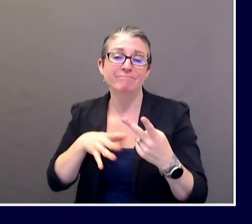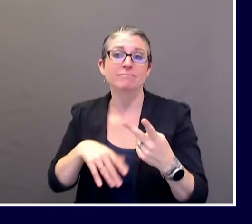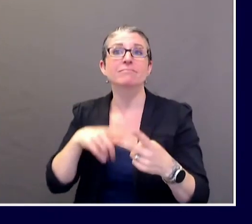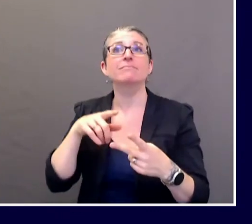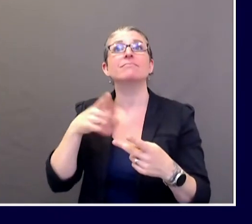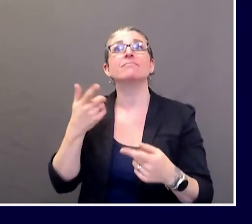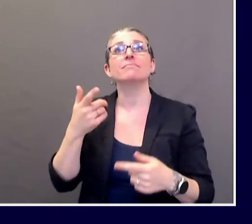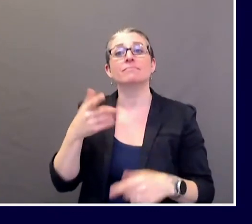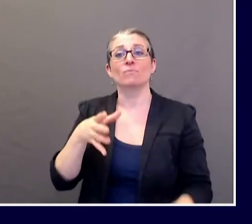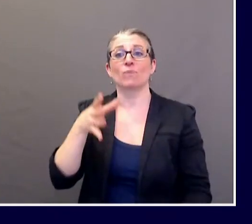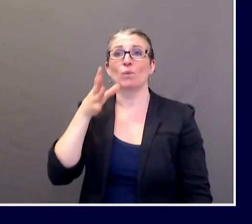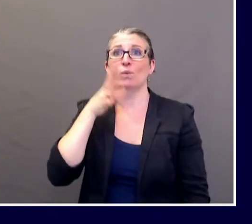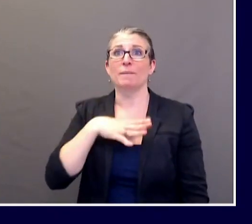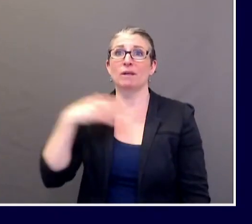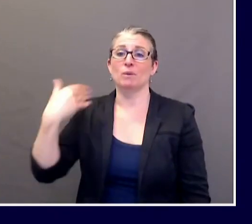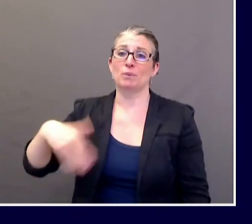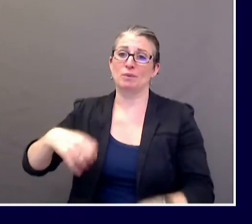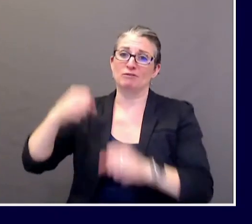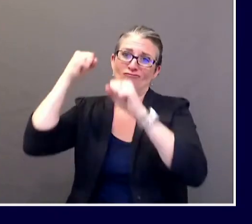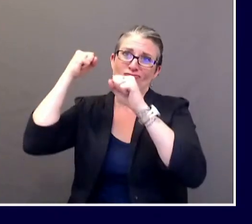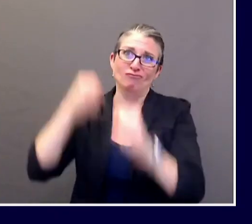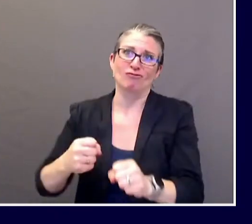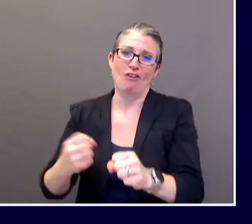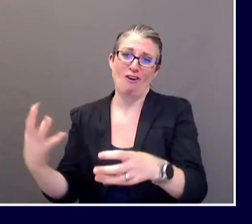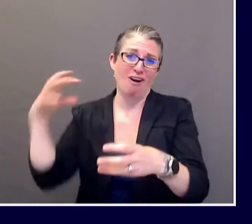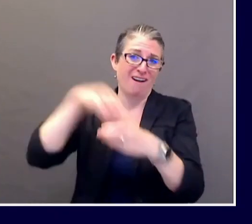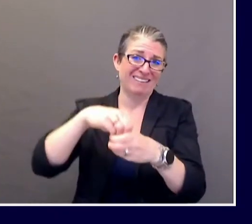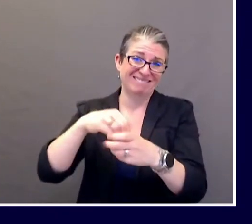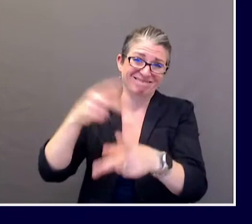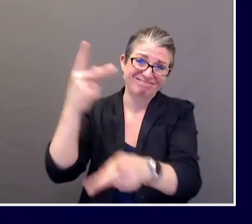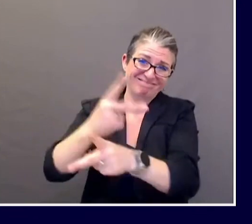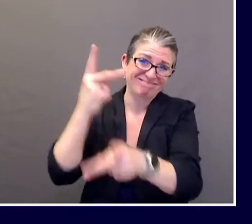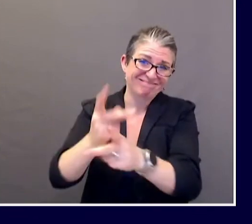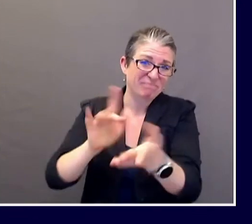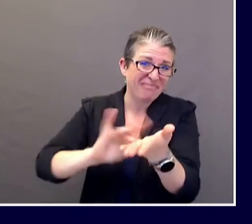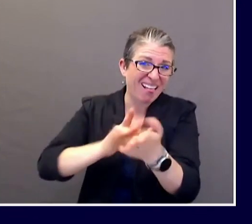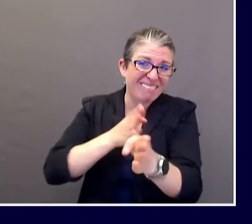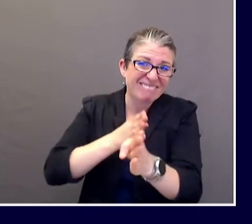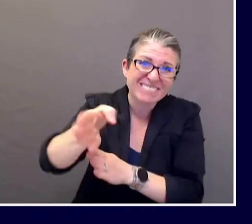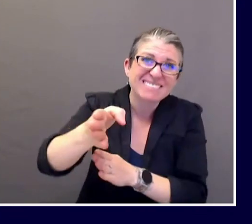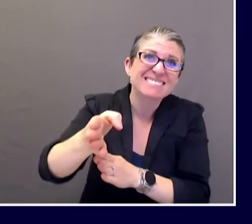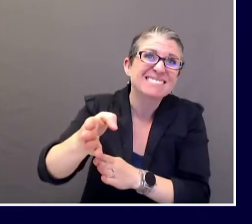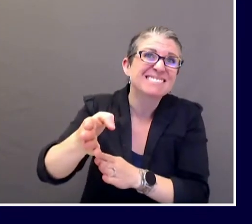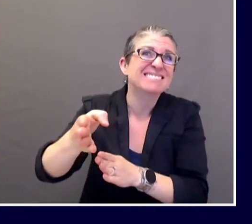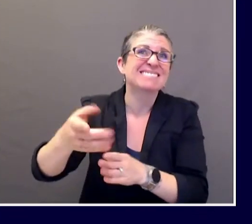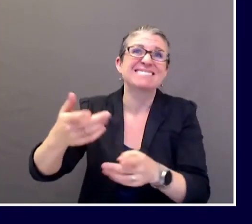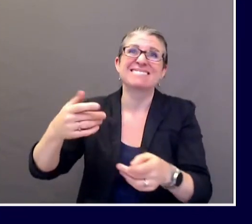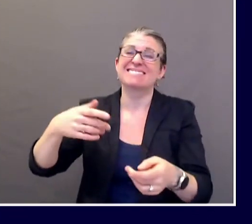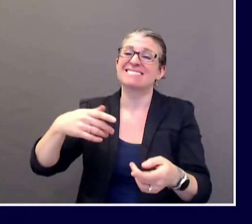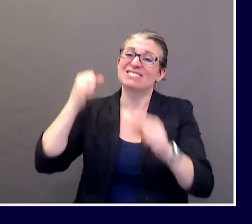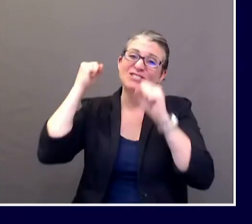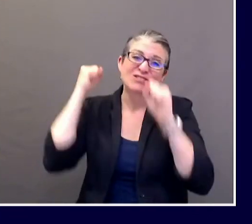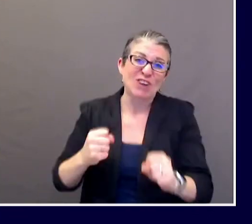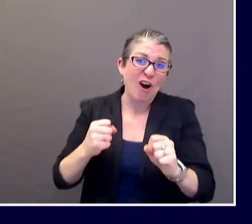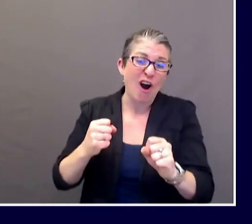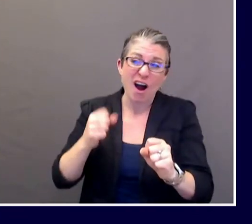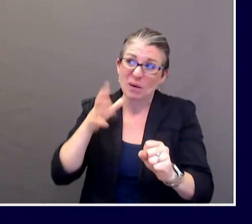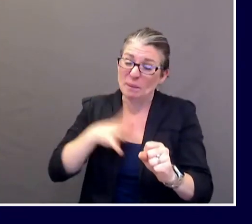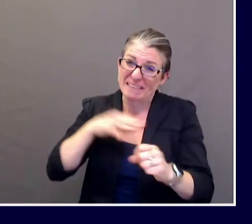fields like healthcare and education, who were offered earlier spots on the vaccine rollout as compared